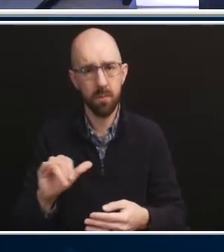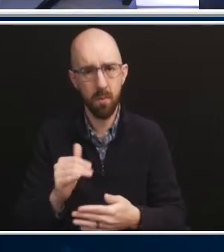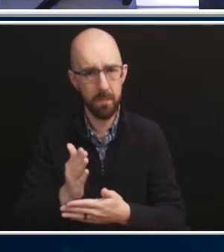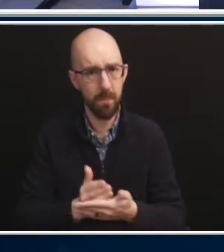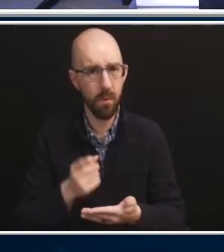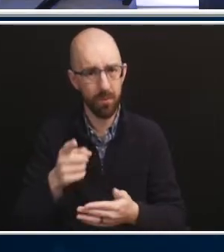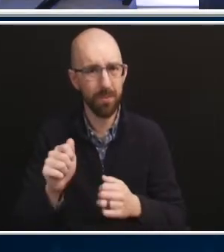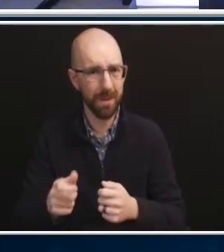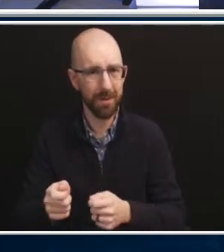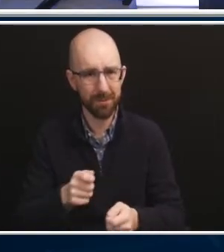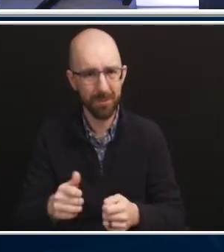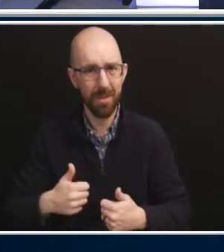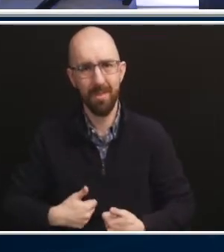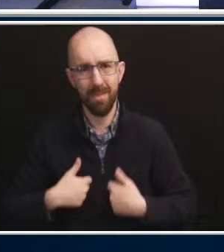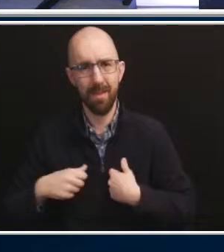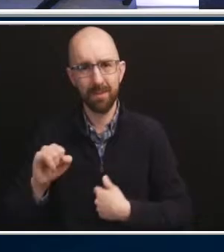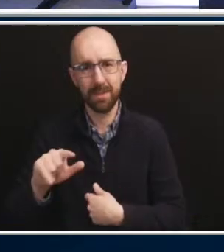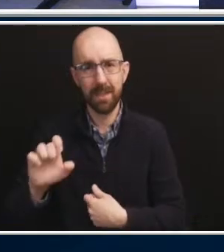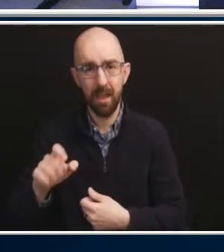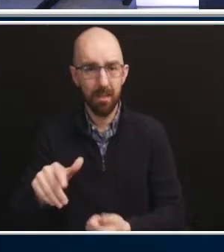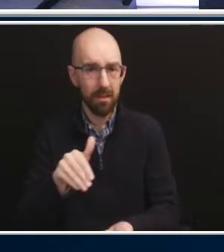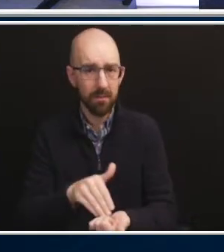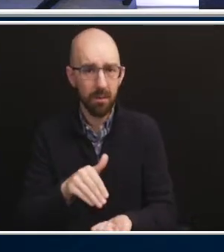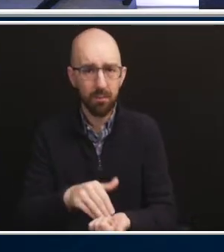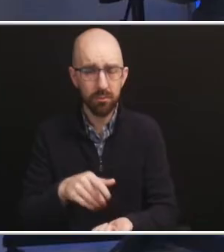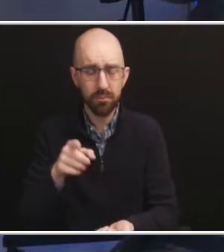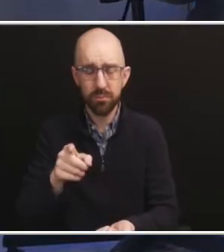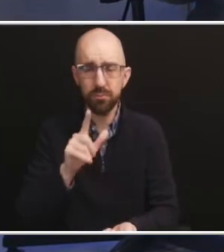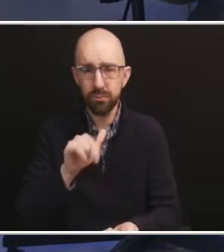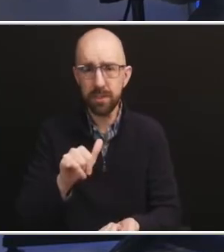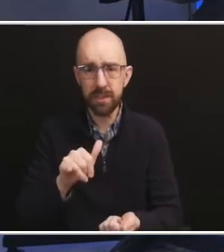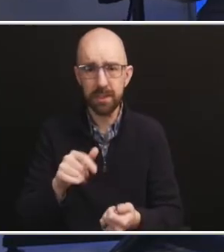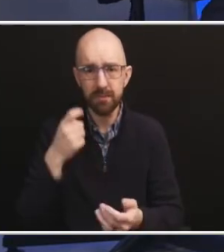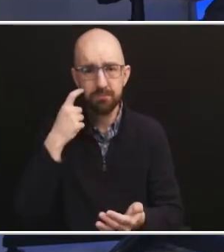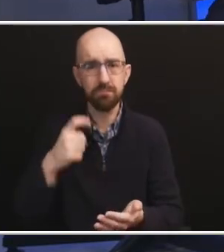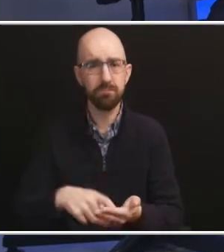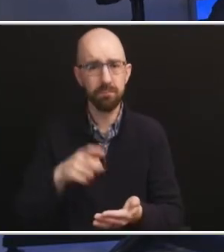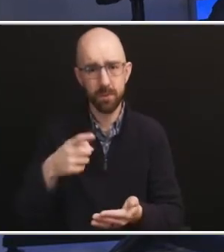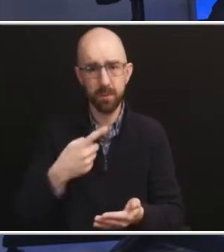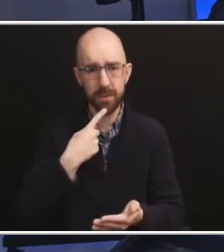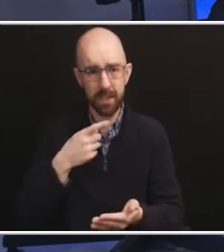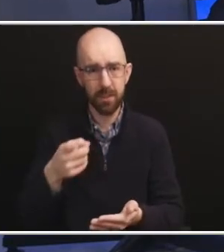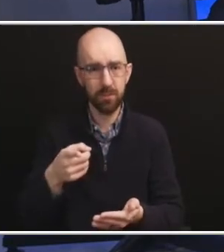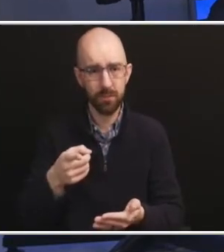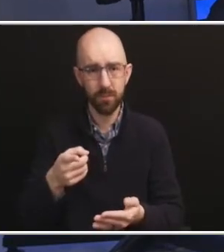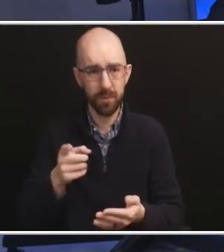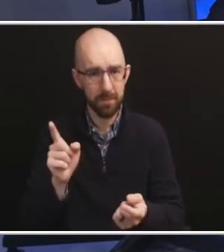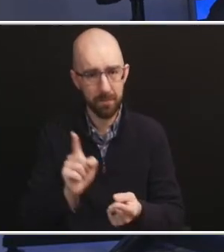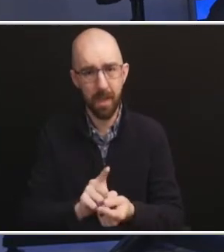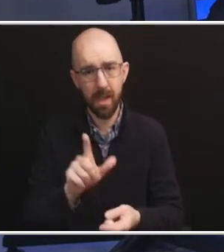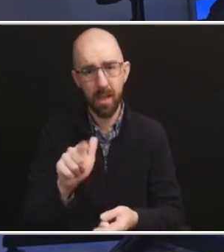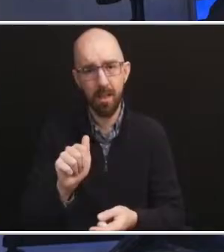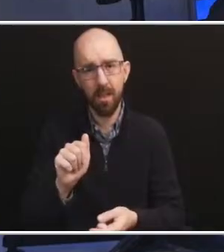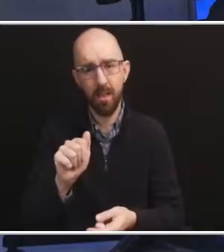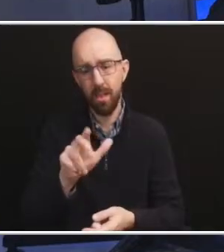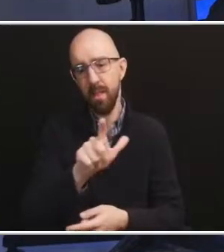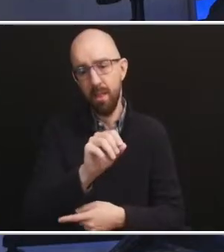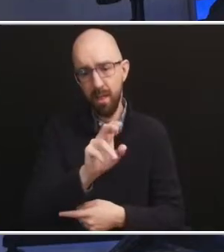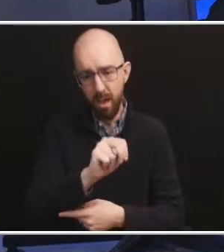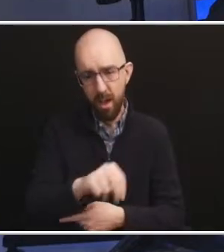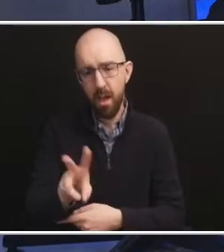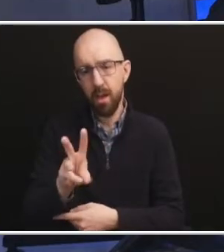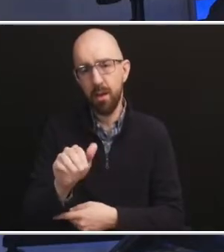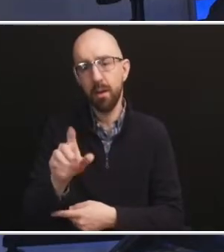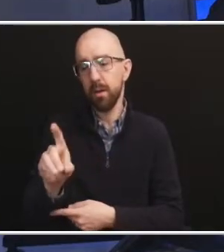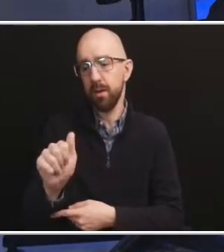is your lifestyle. And that's what Dr. Taylor, really, that's what stood out to you. You said you got to meet Lon and Dawn, Yes. because you said what's really great about their story is just